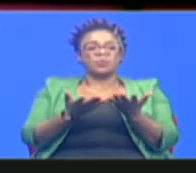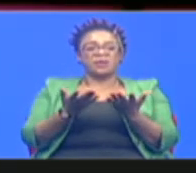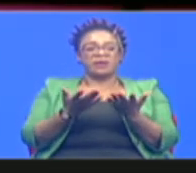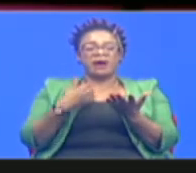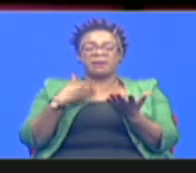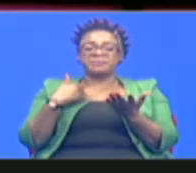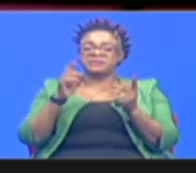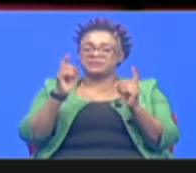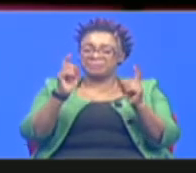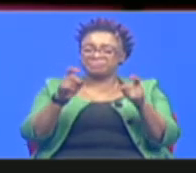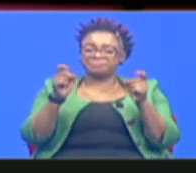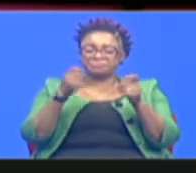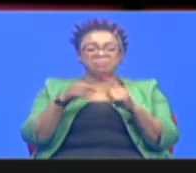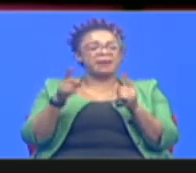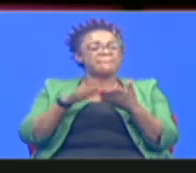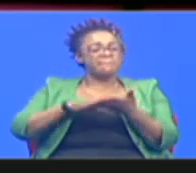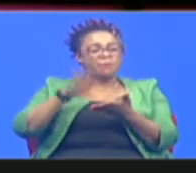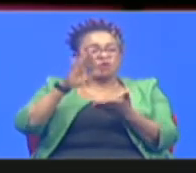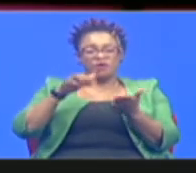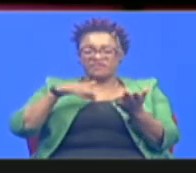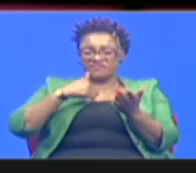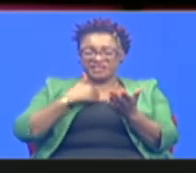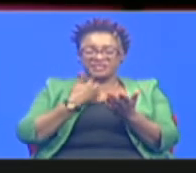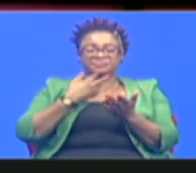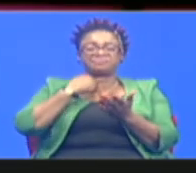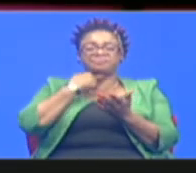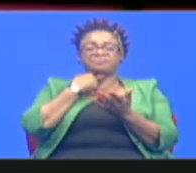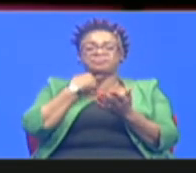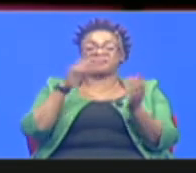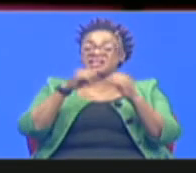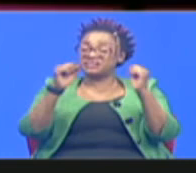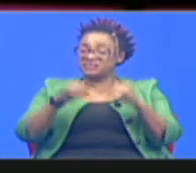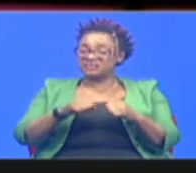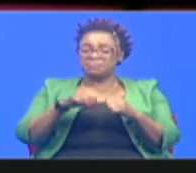but many still feel trapped in a system that